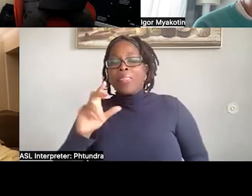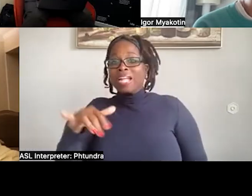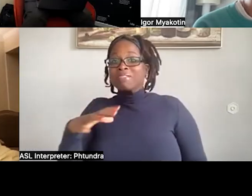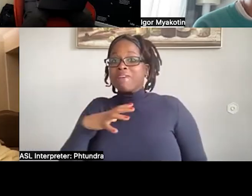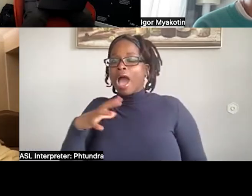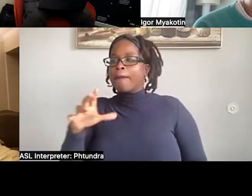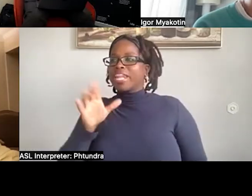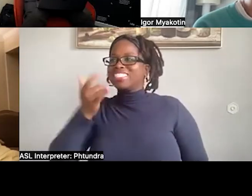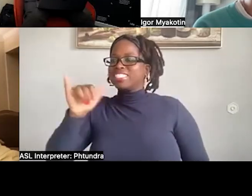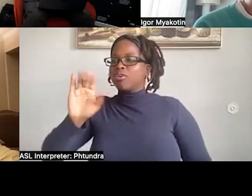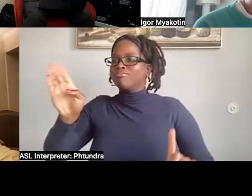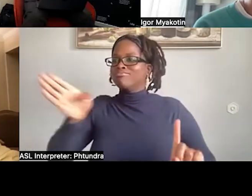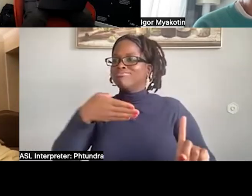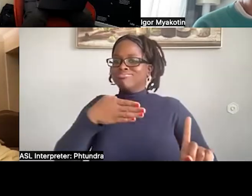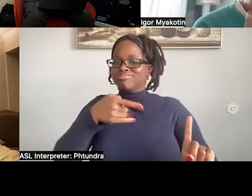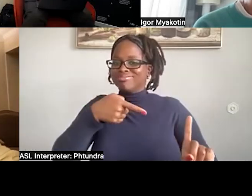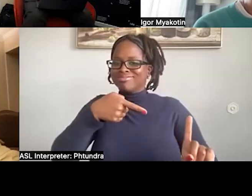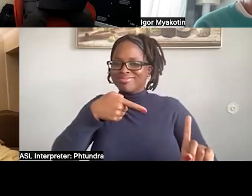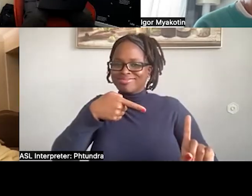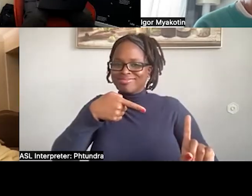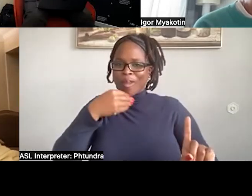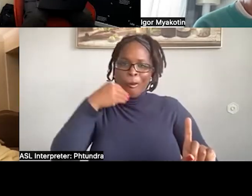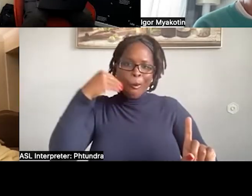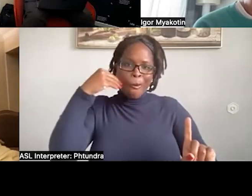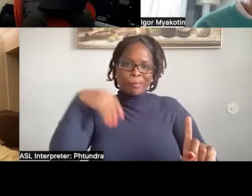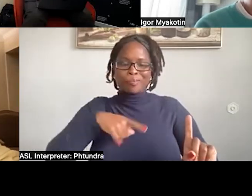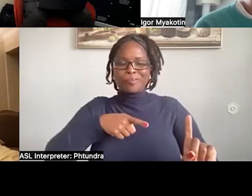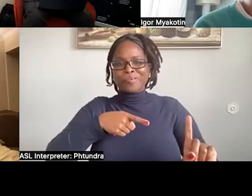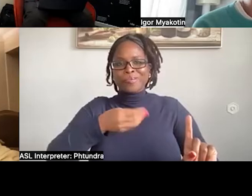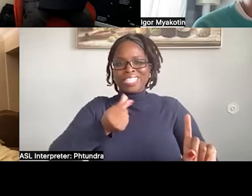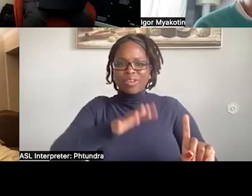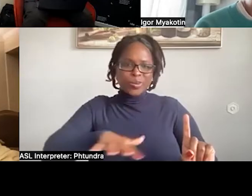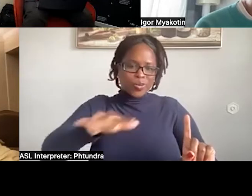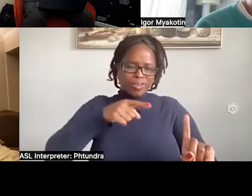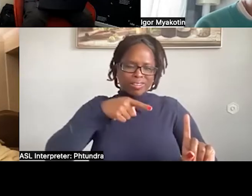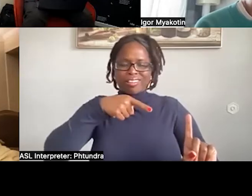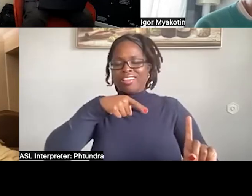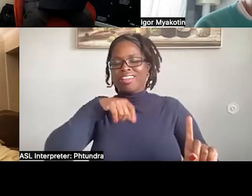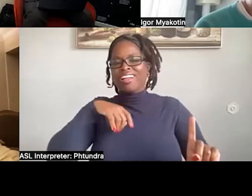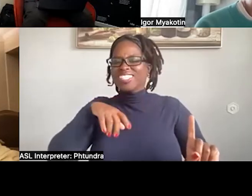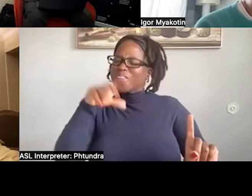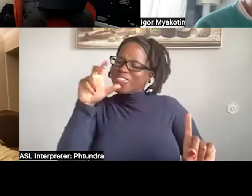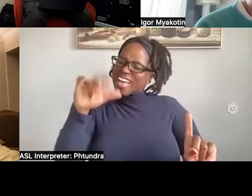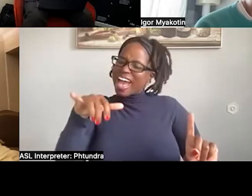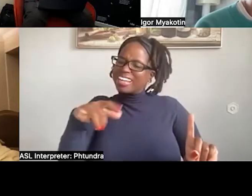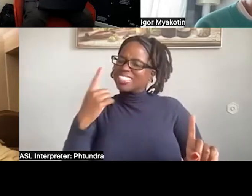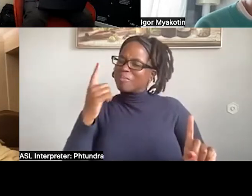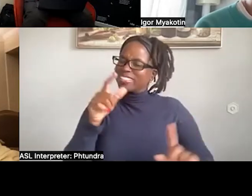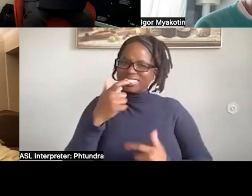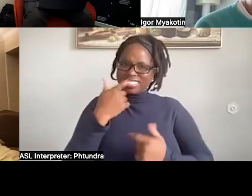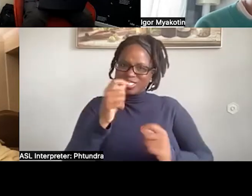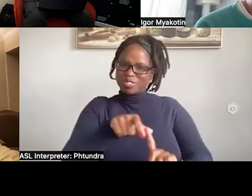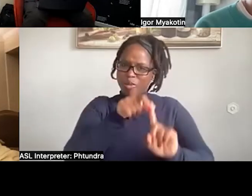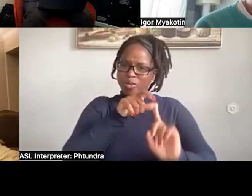And it was some kind of special to this kind of remark. And for example,